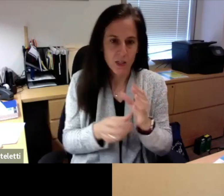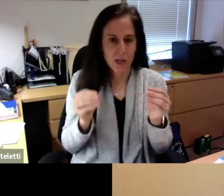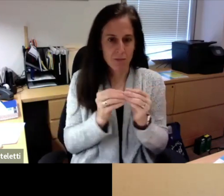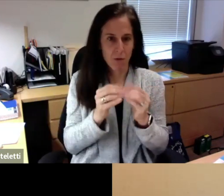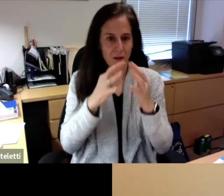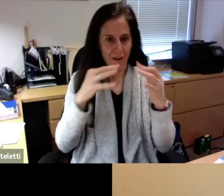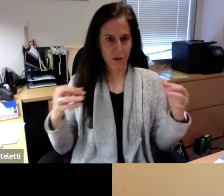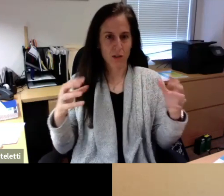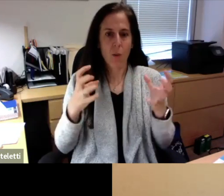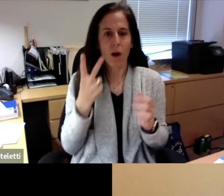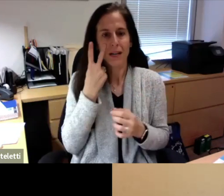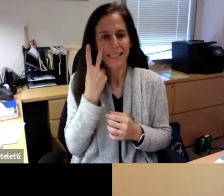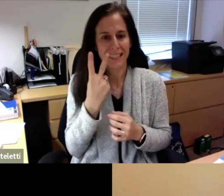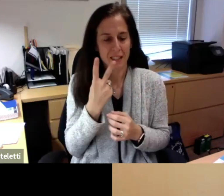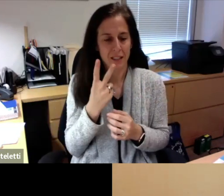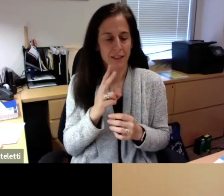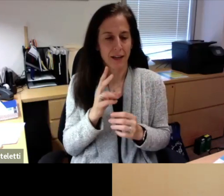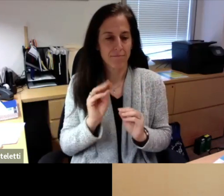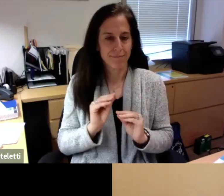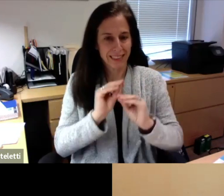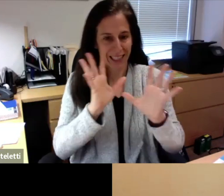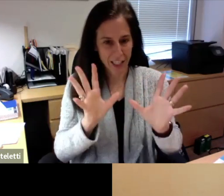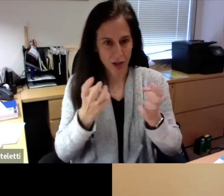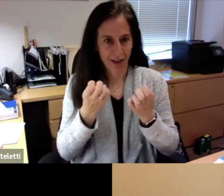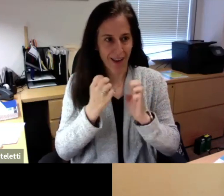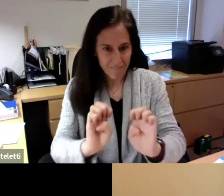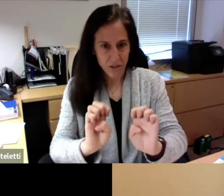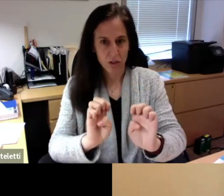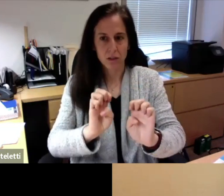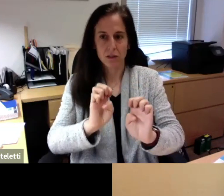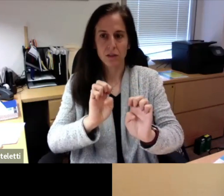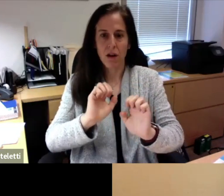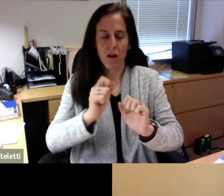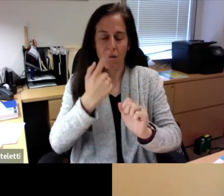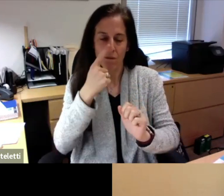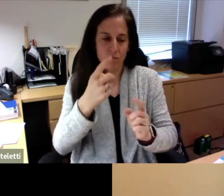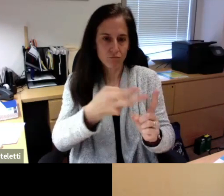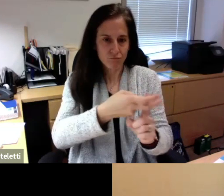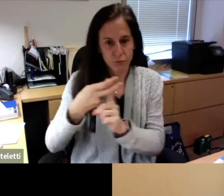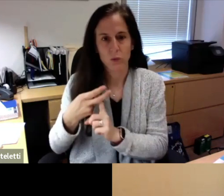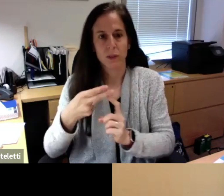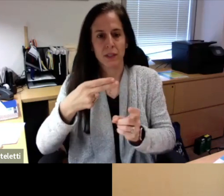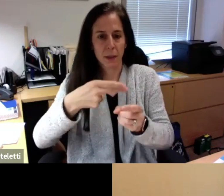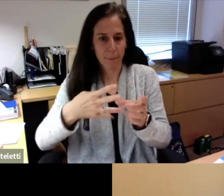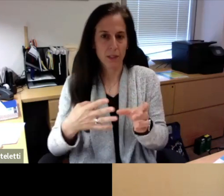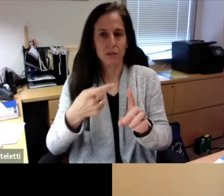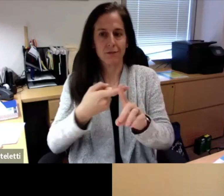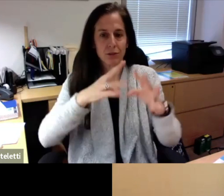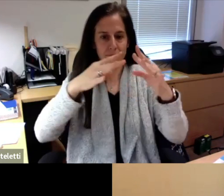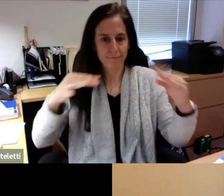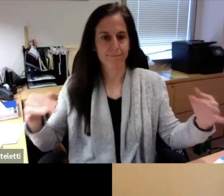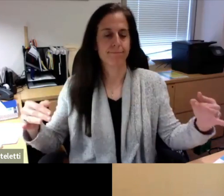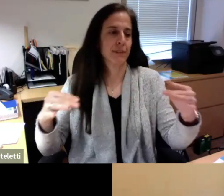agencies are focusing on diversity and have a clearer emphasis. They are looking for more of an effort to be placed